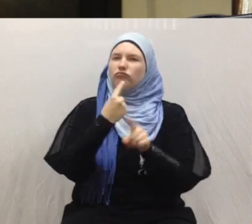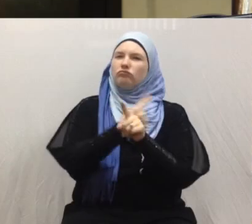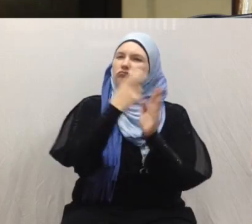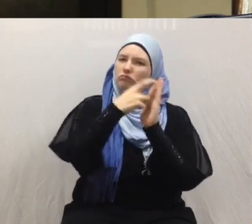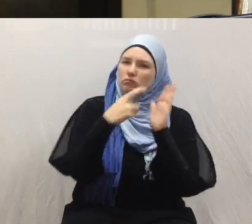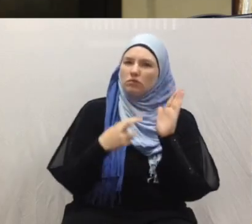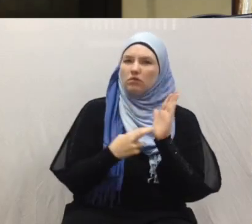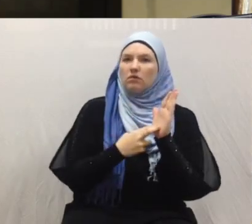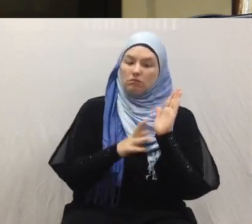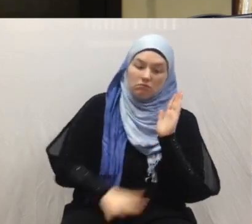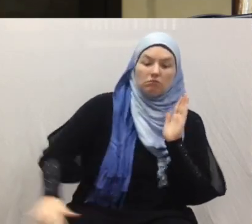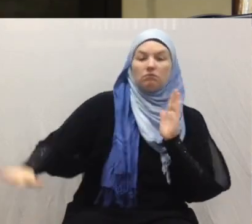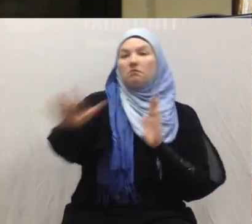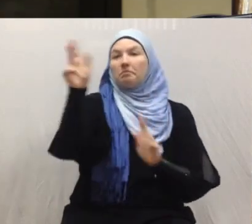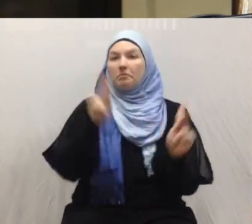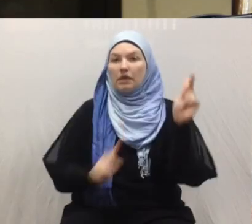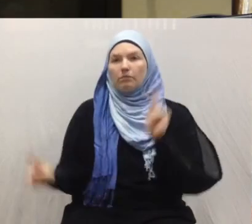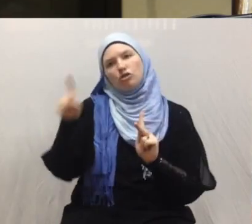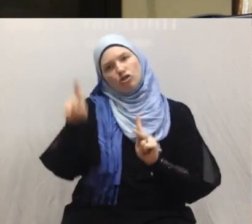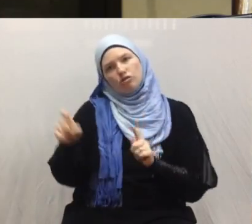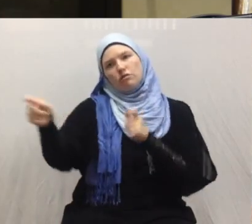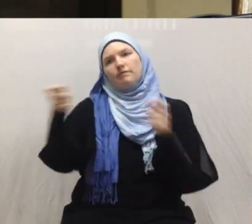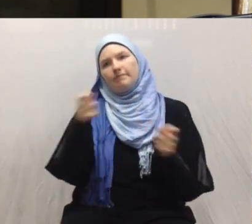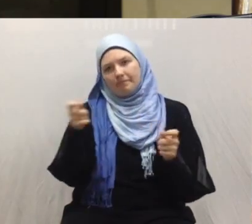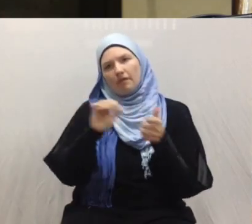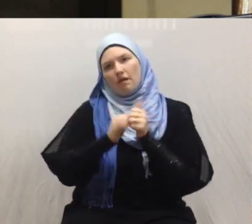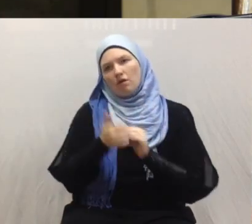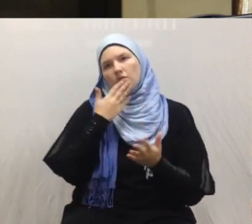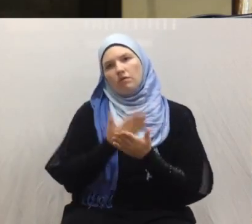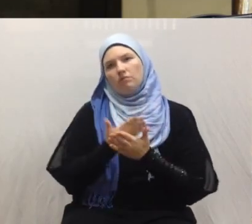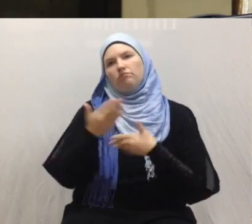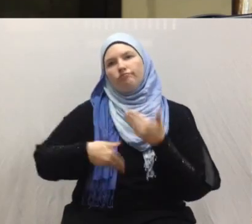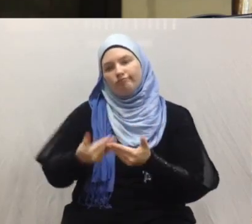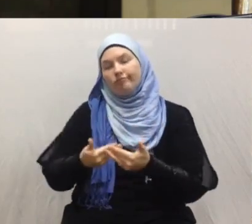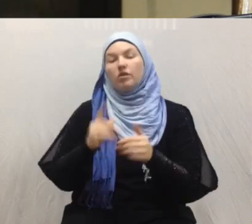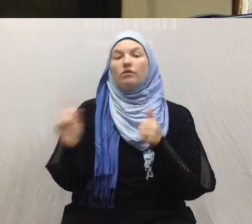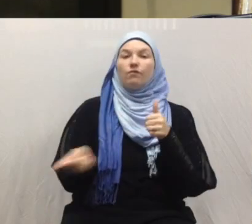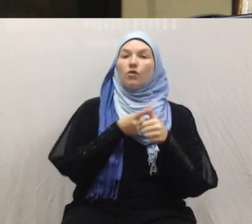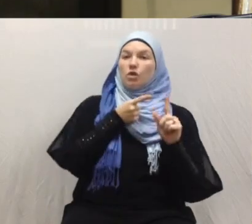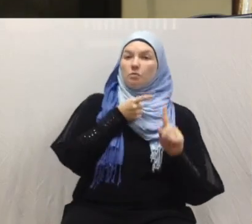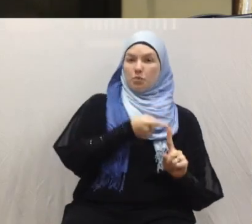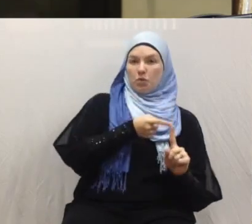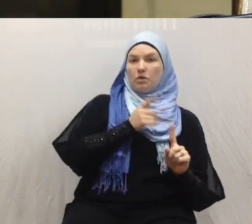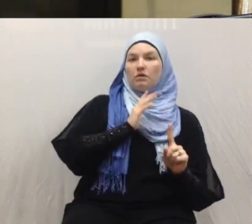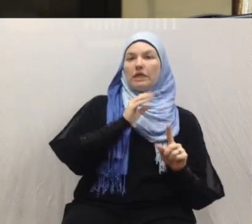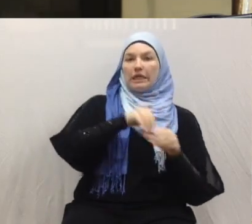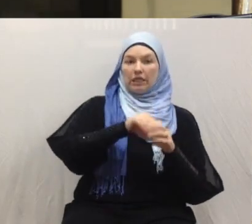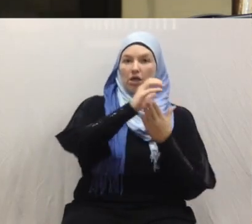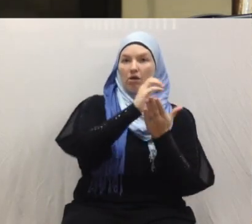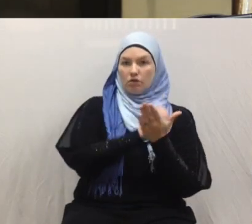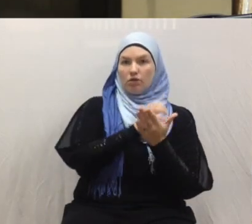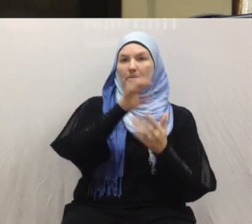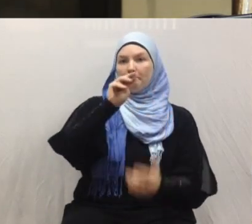this society ought to be governed. So the first point in the constitution of